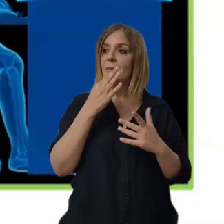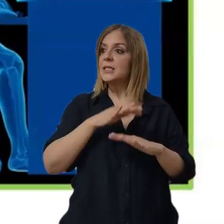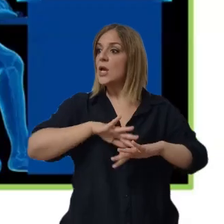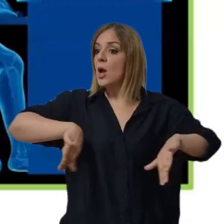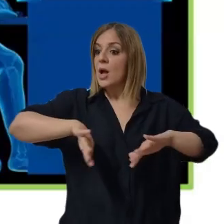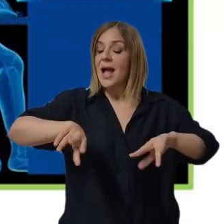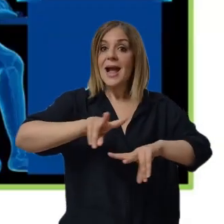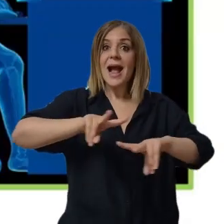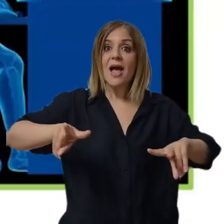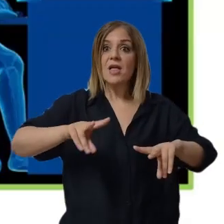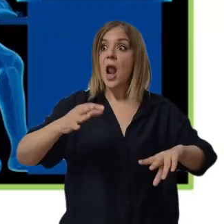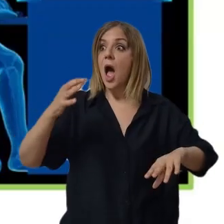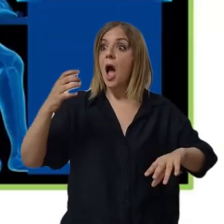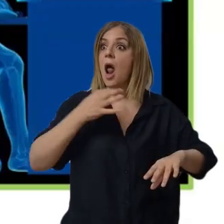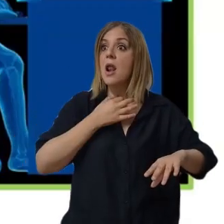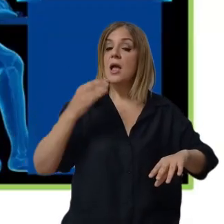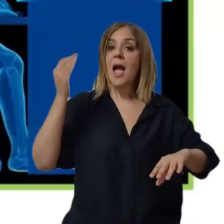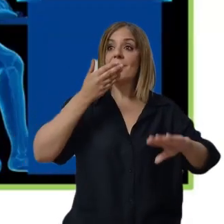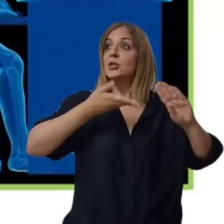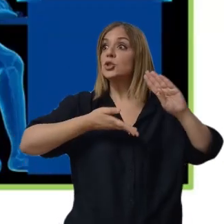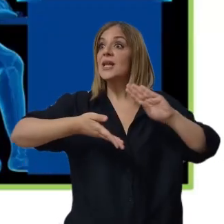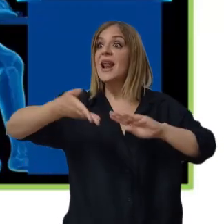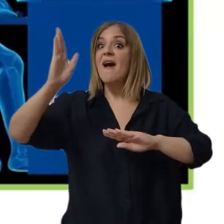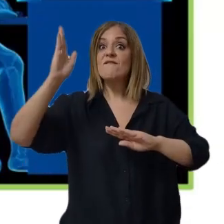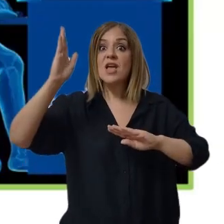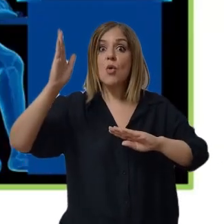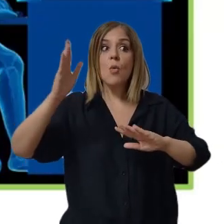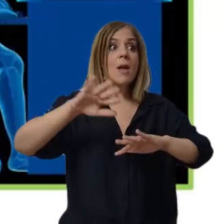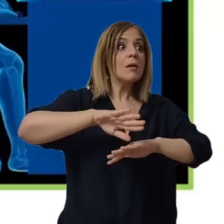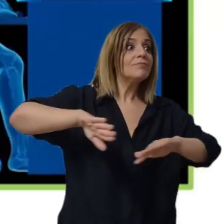we won't immediately